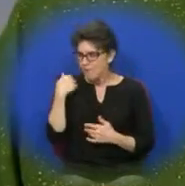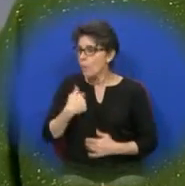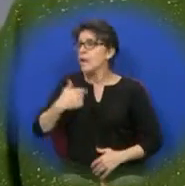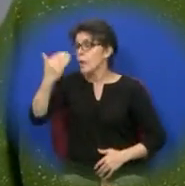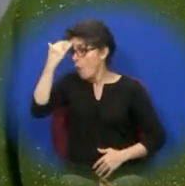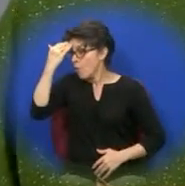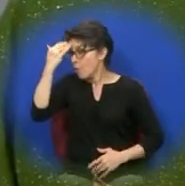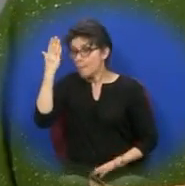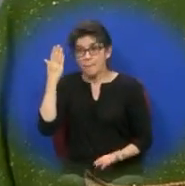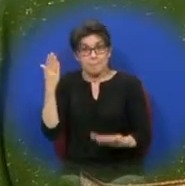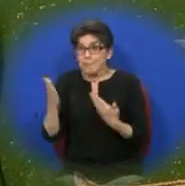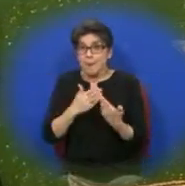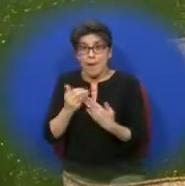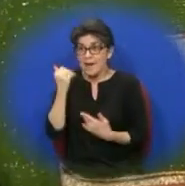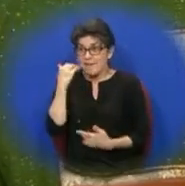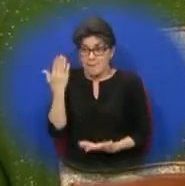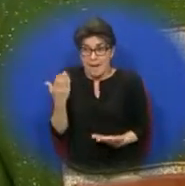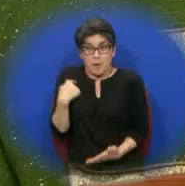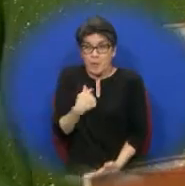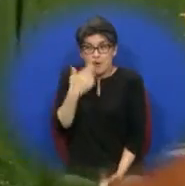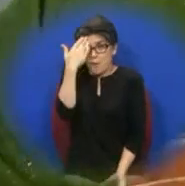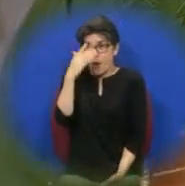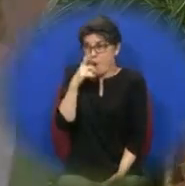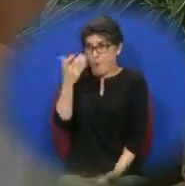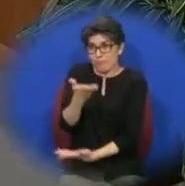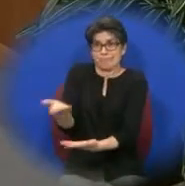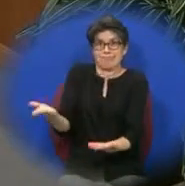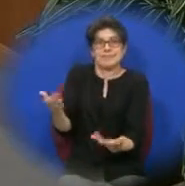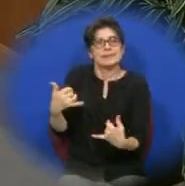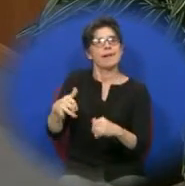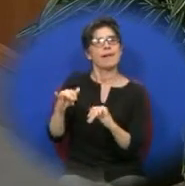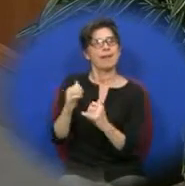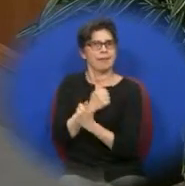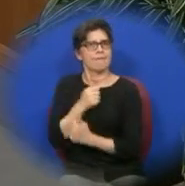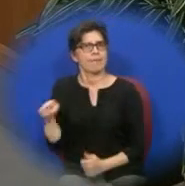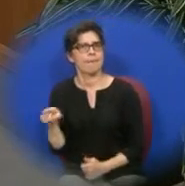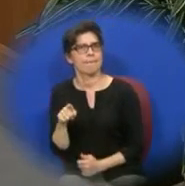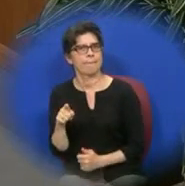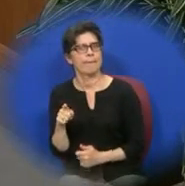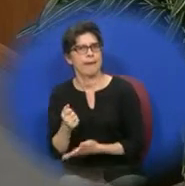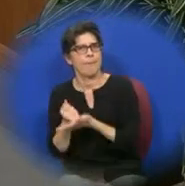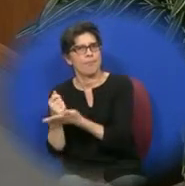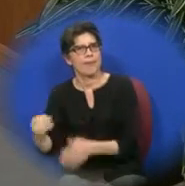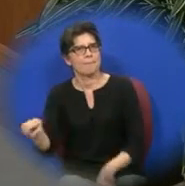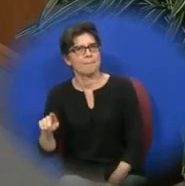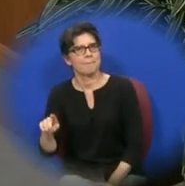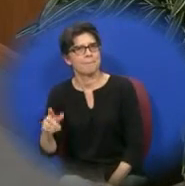happen to be. May God bless us in all of our ministries.